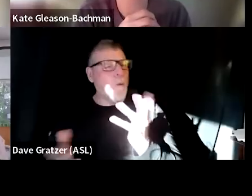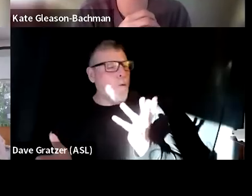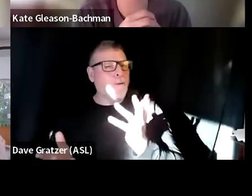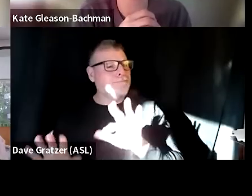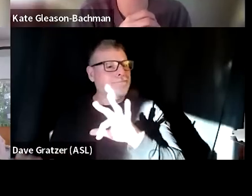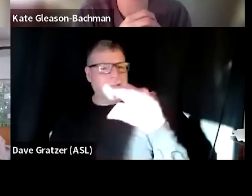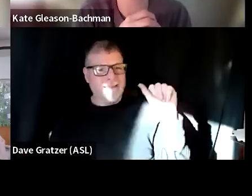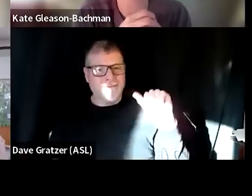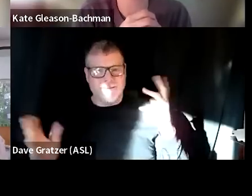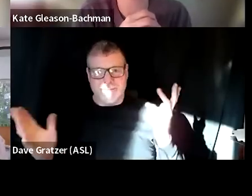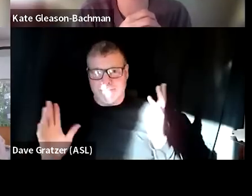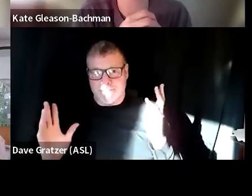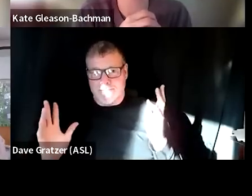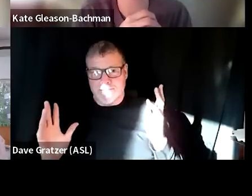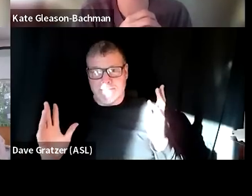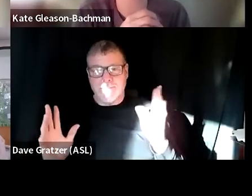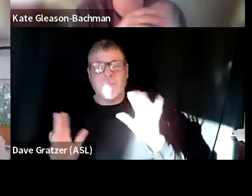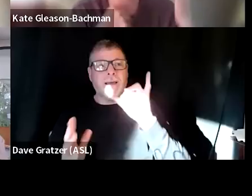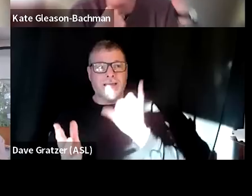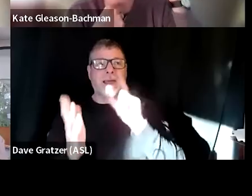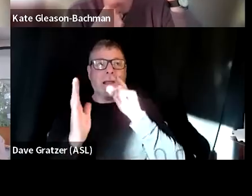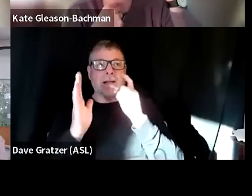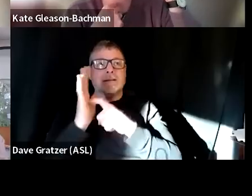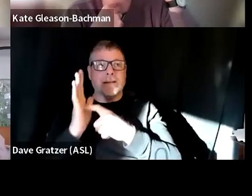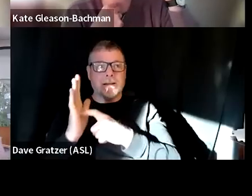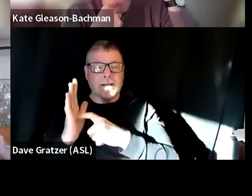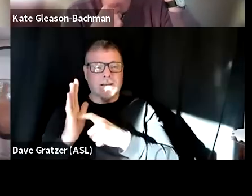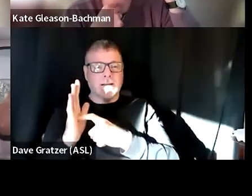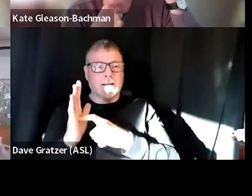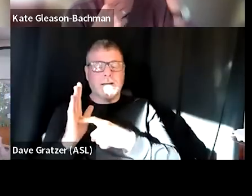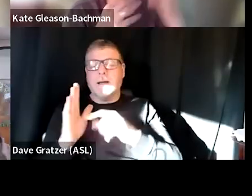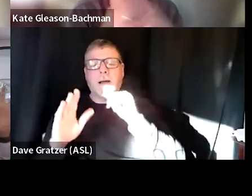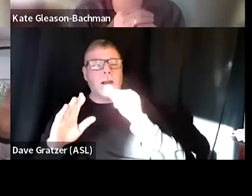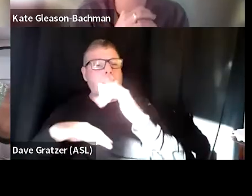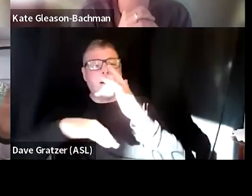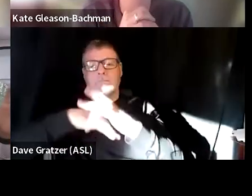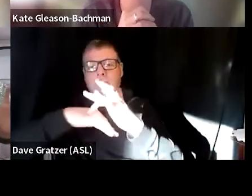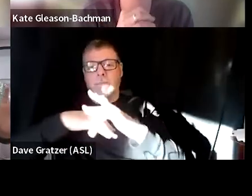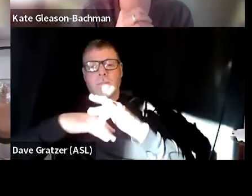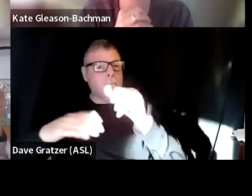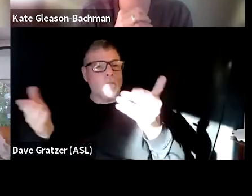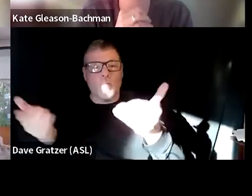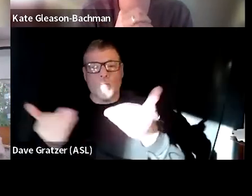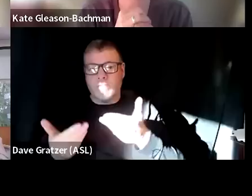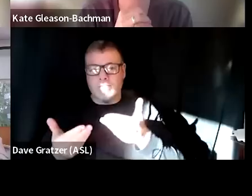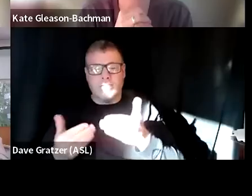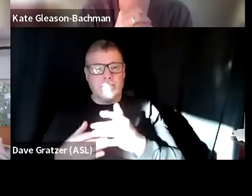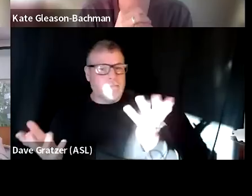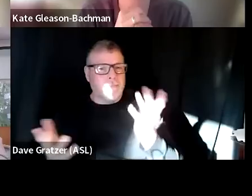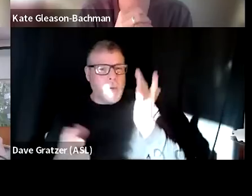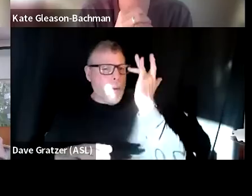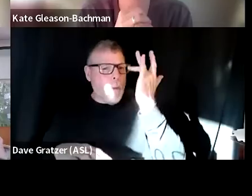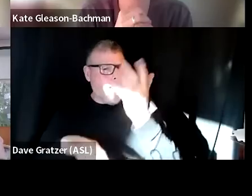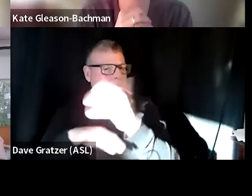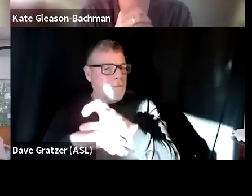walk away. You know, that's a sign that it's not open, it's not welcome. And so why push it?